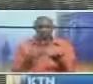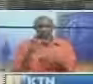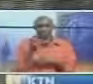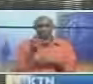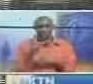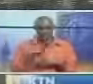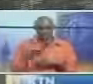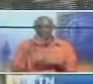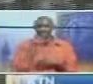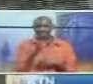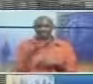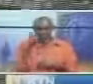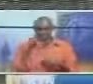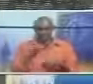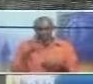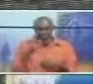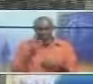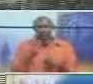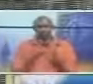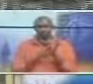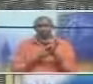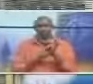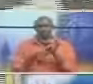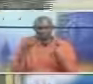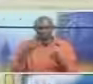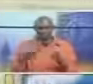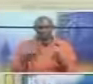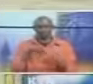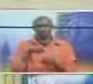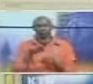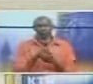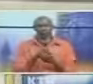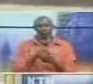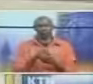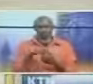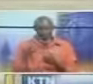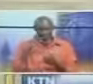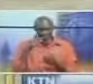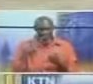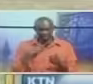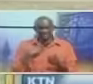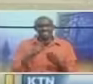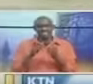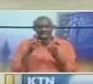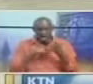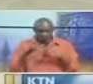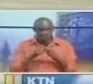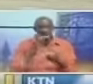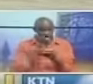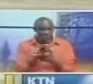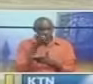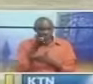The senior commanders tell me that the rehearsals are taken so seriously that the difference between the rehearsals and the actual